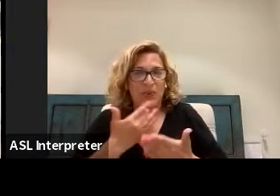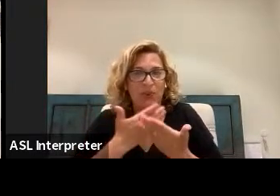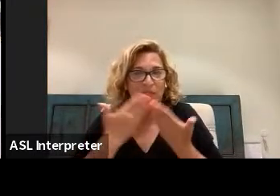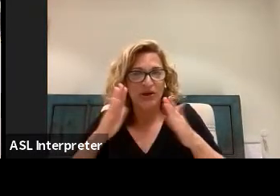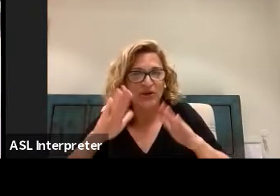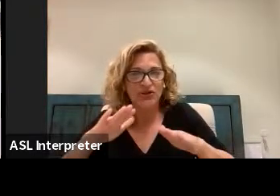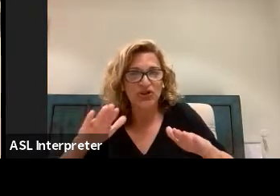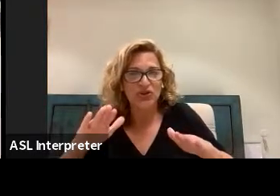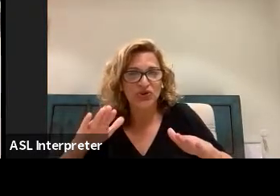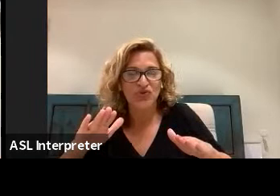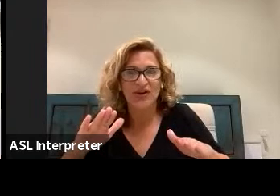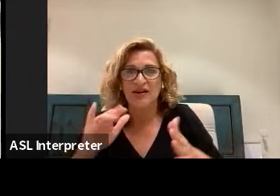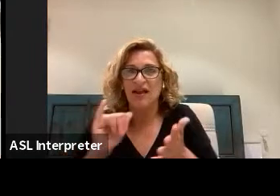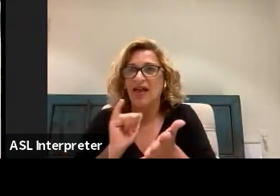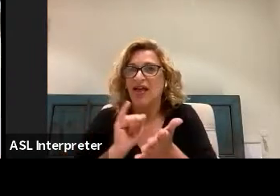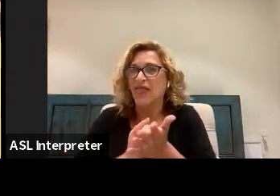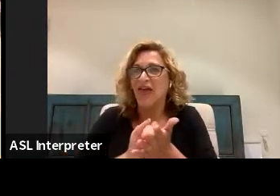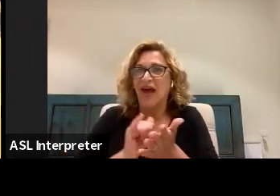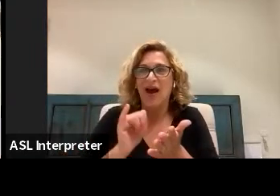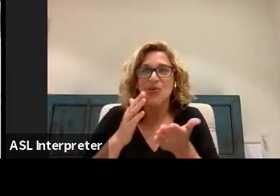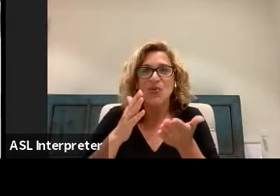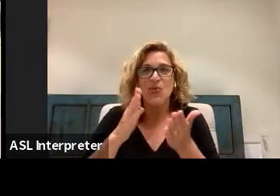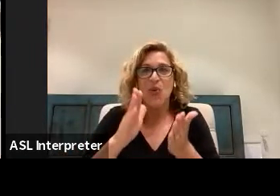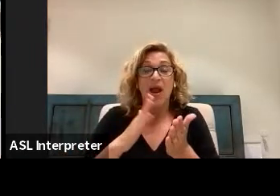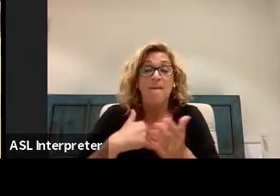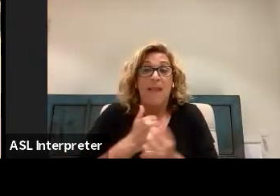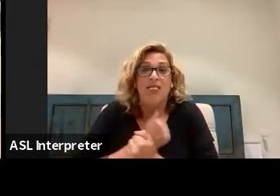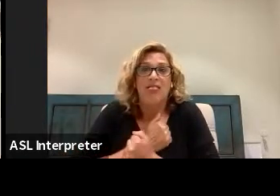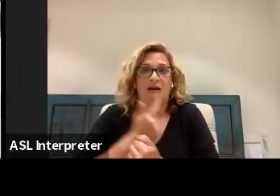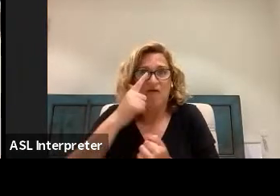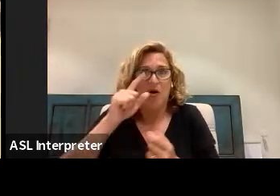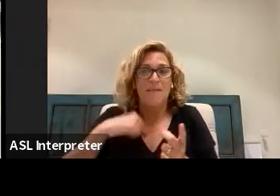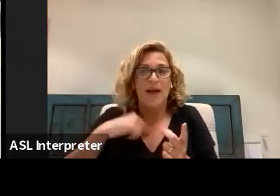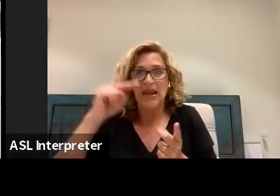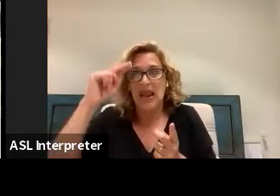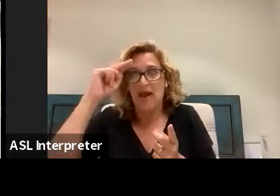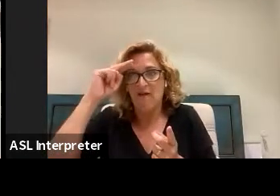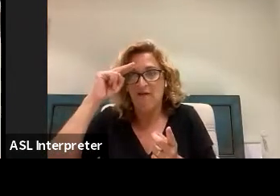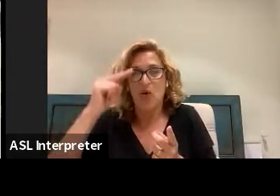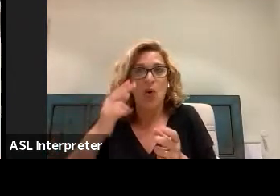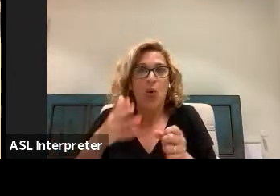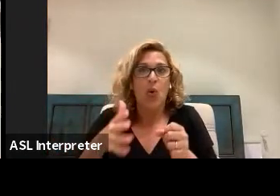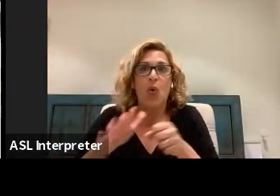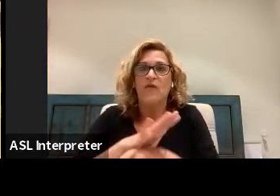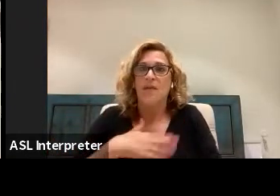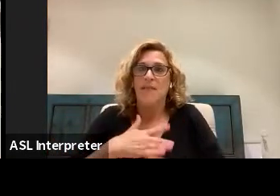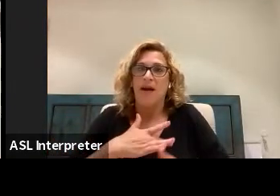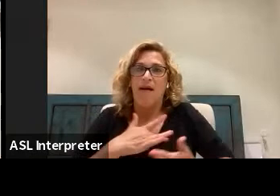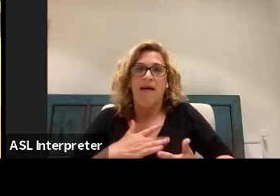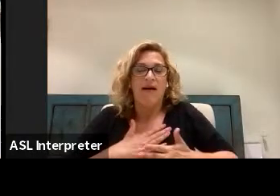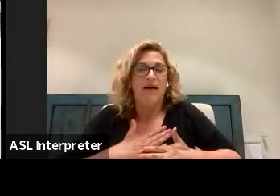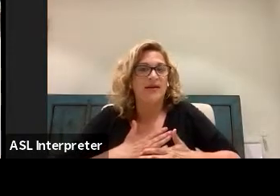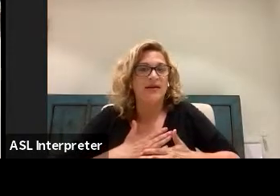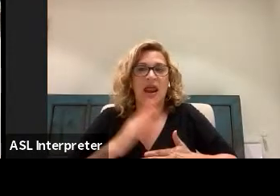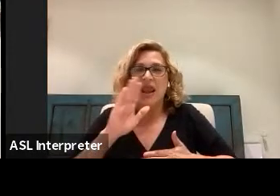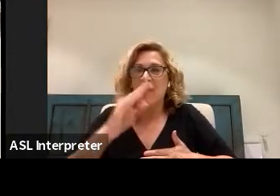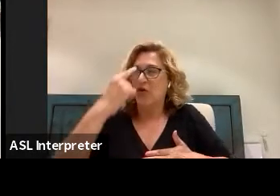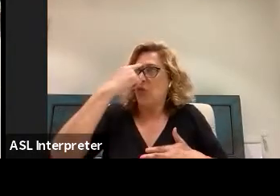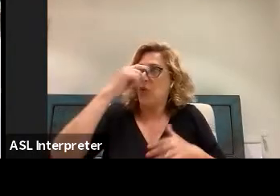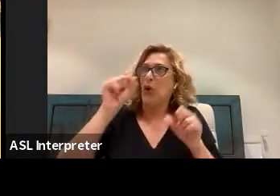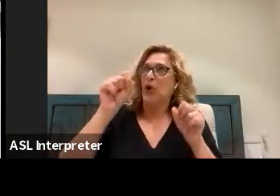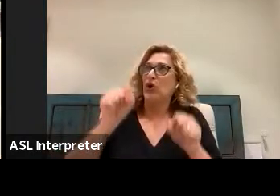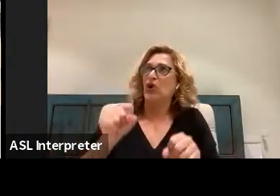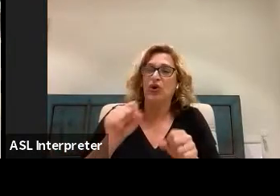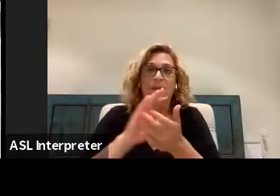ways my love for my nephew has cracked open my heart in a way I never thought could